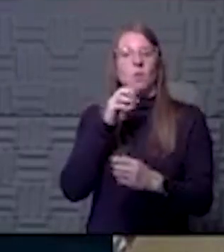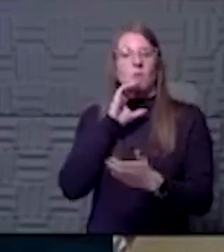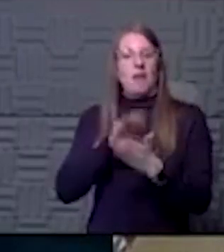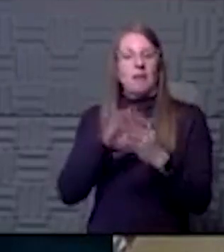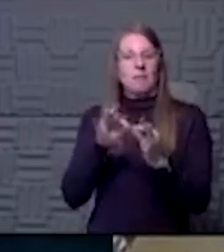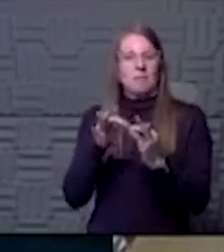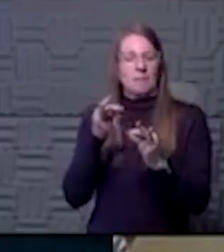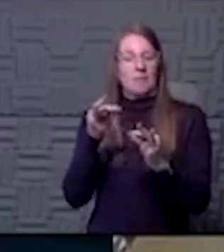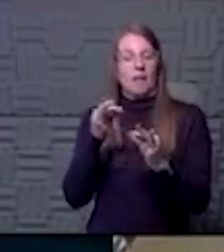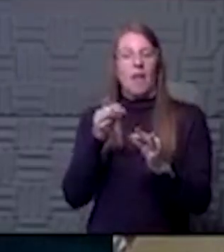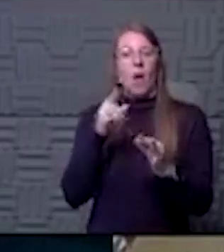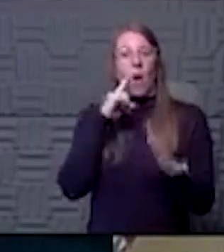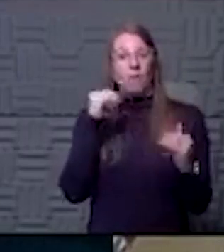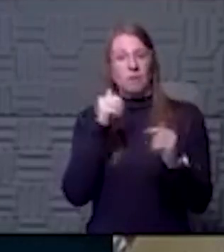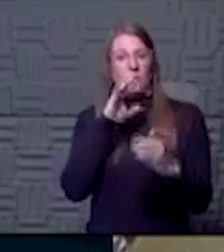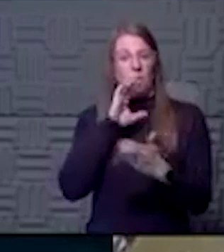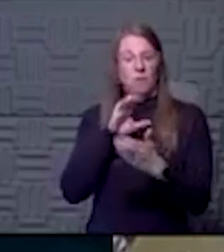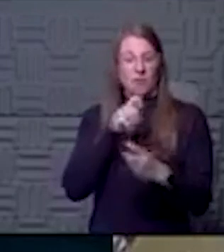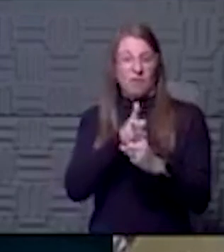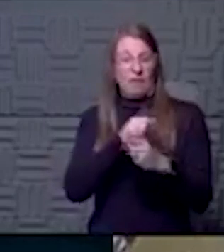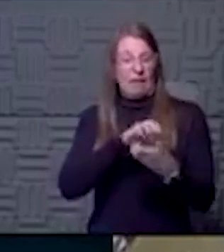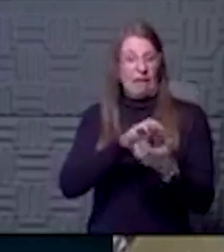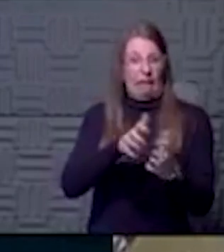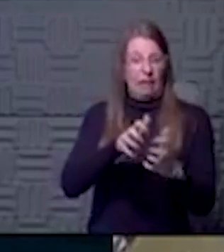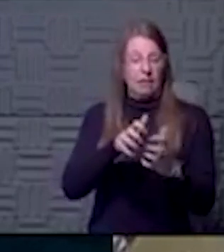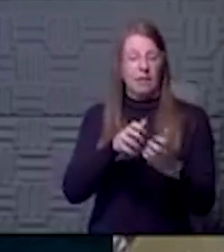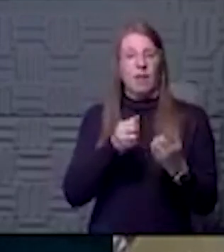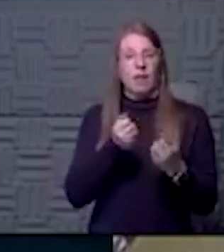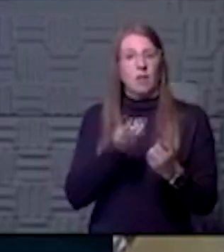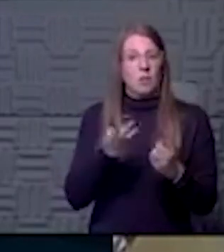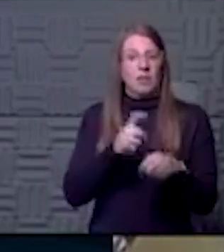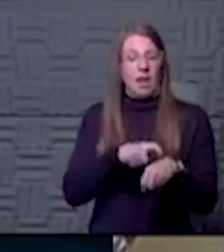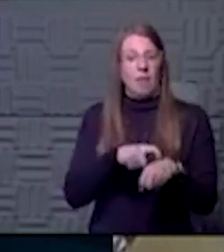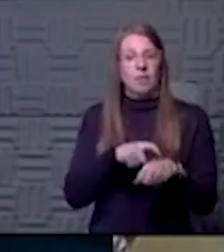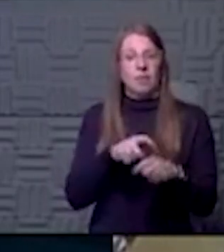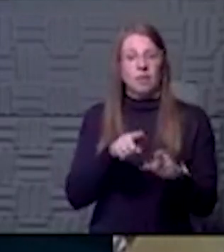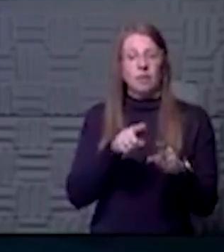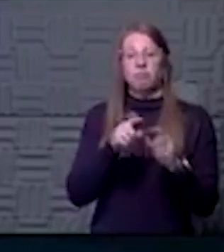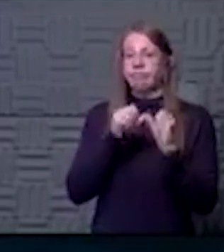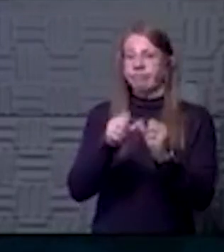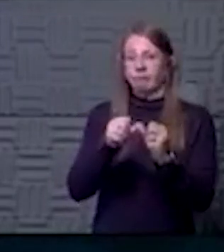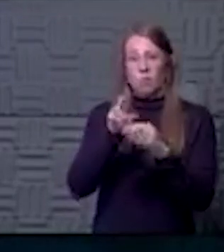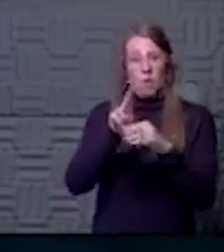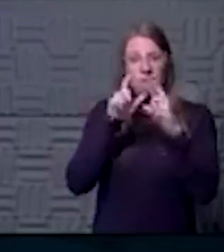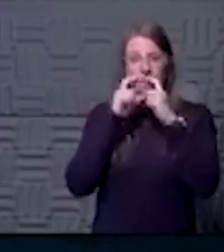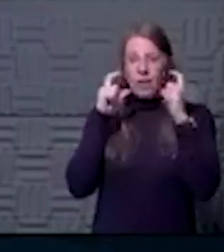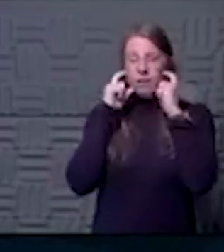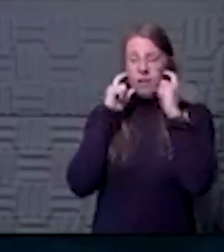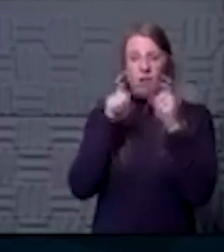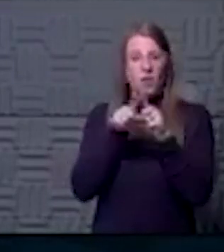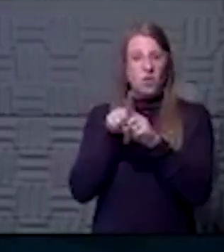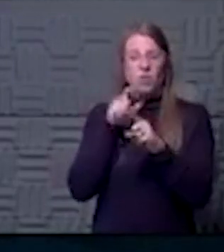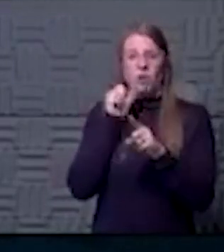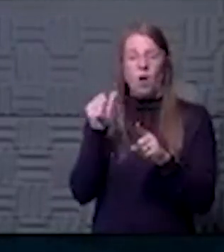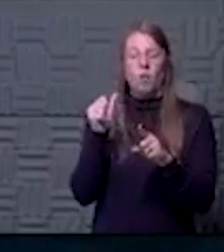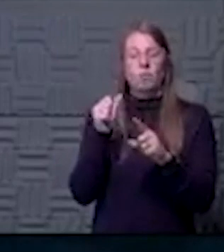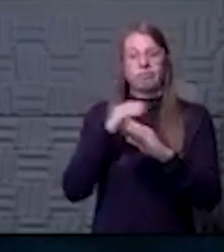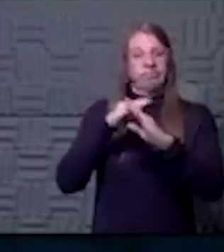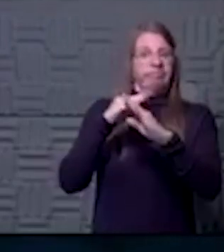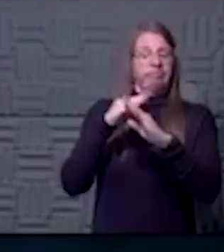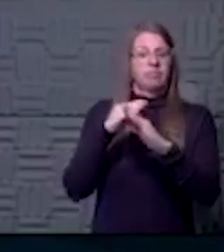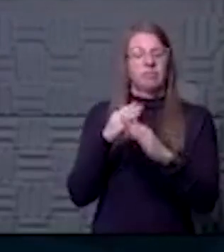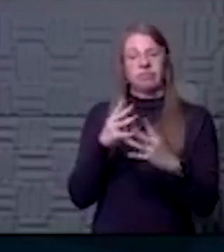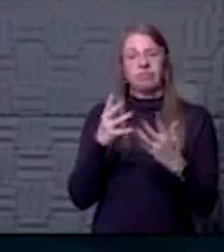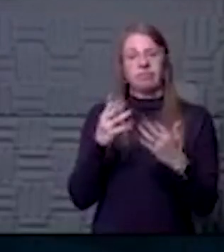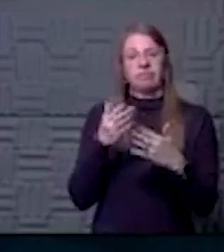or two about keeping up the good fight and reminds us, don't let your guard down. Hey, we've talked a lot about vaccinations. Just